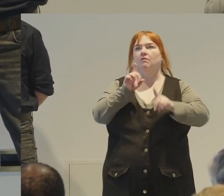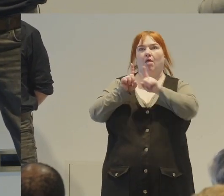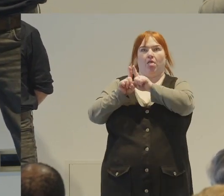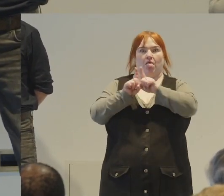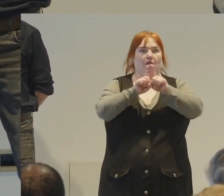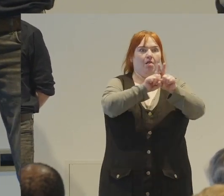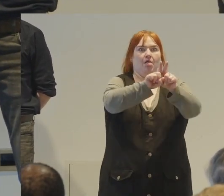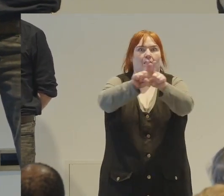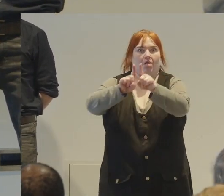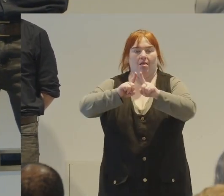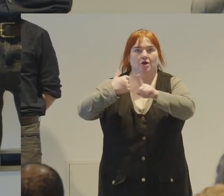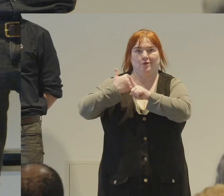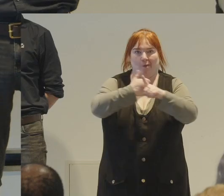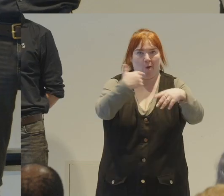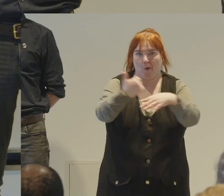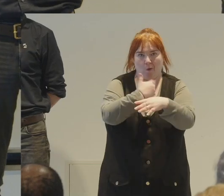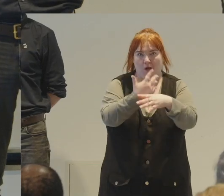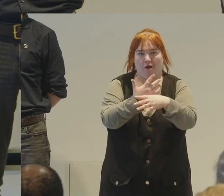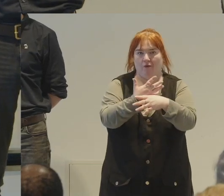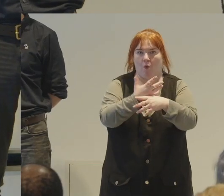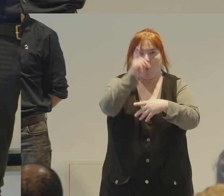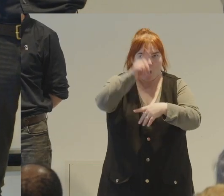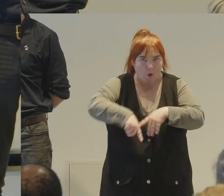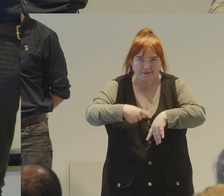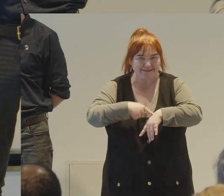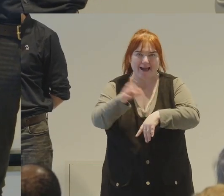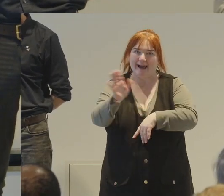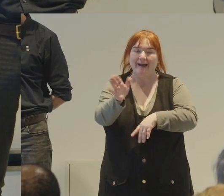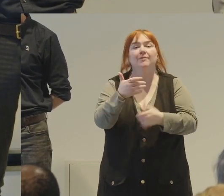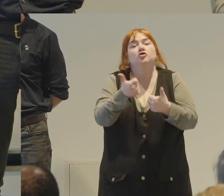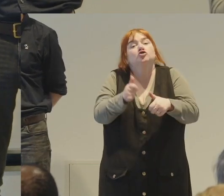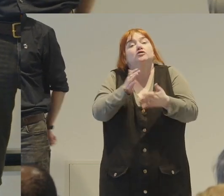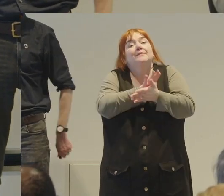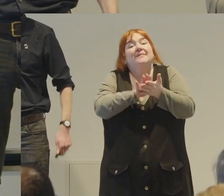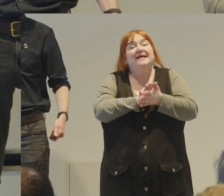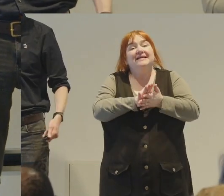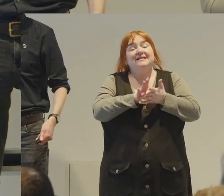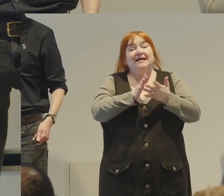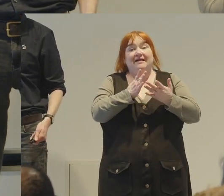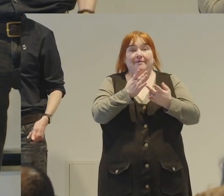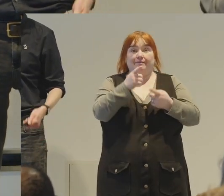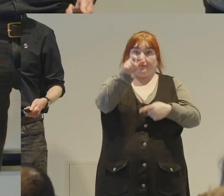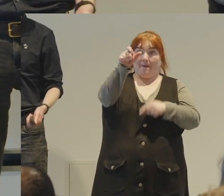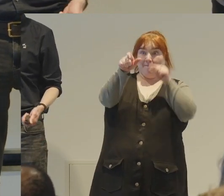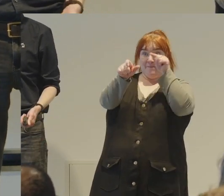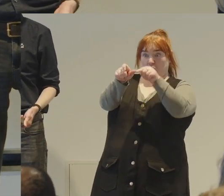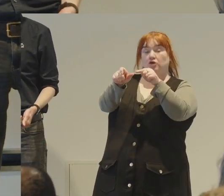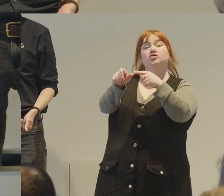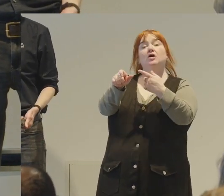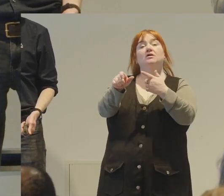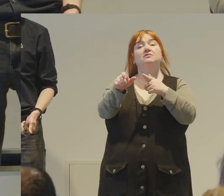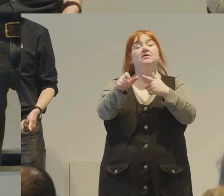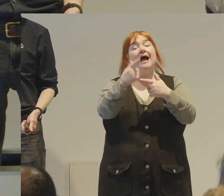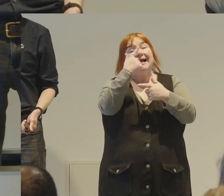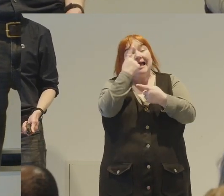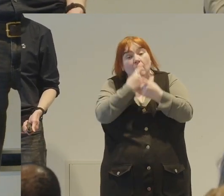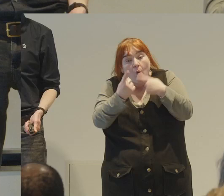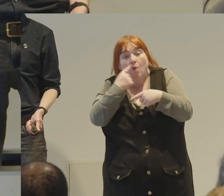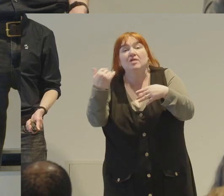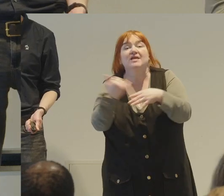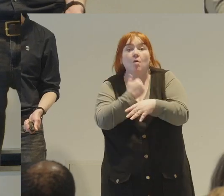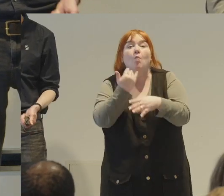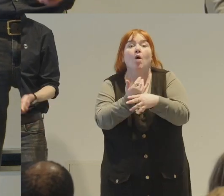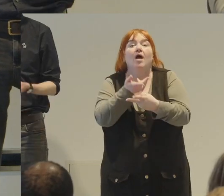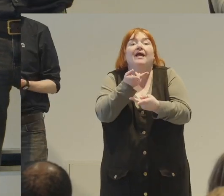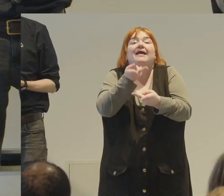100% of the time. It just means that this organization or whoever you're working for is specifically putting things in place that mean you